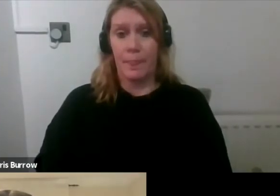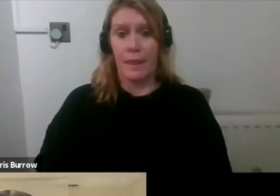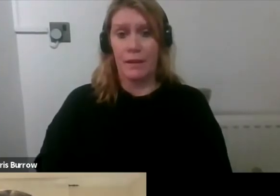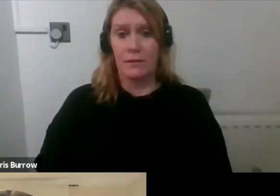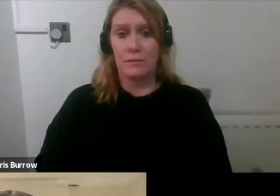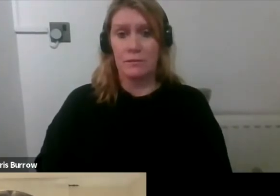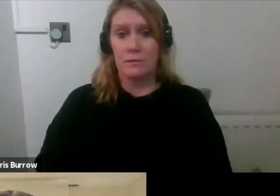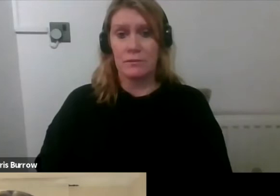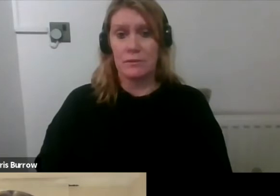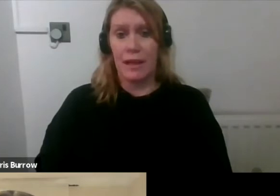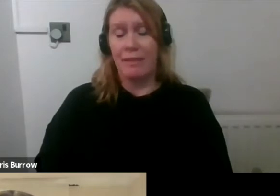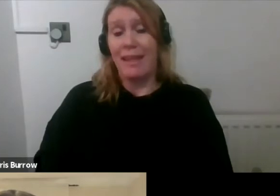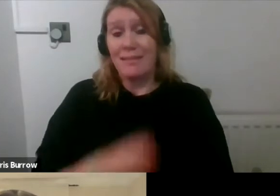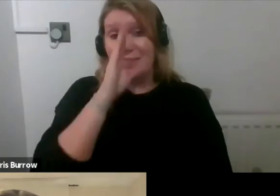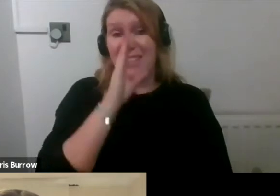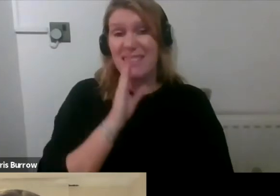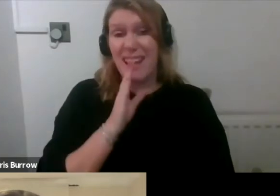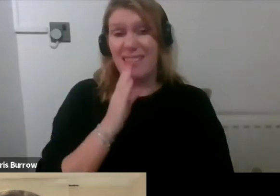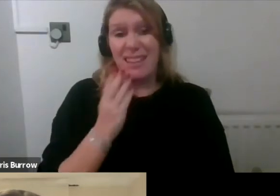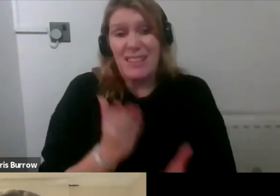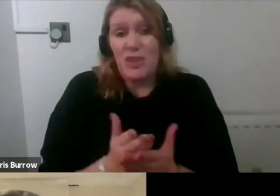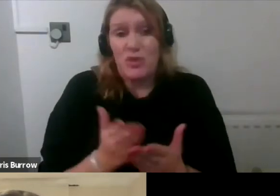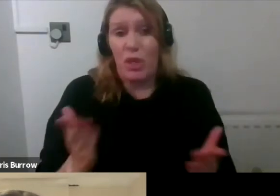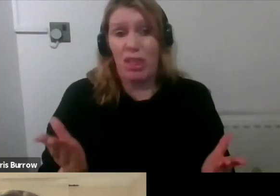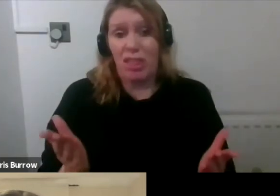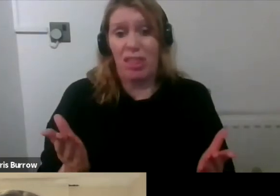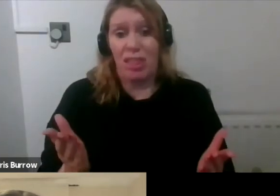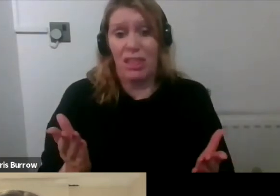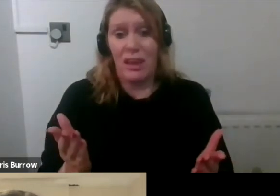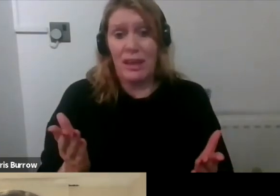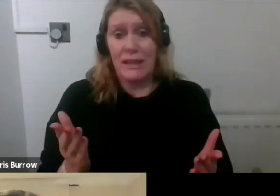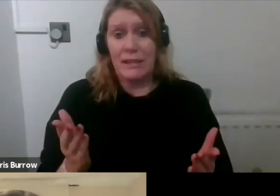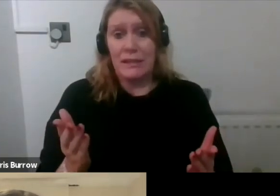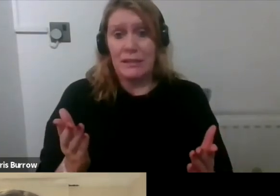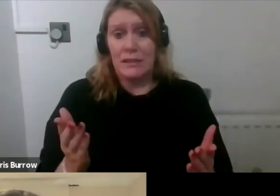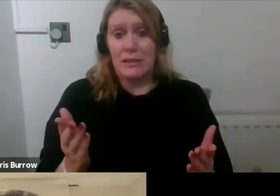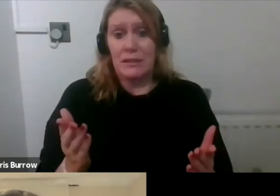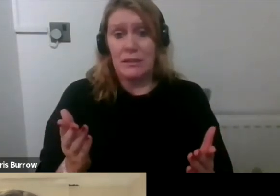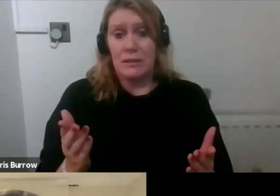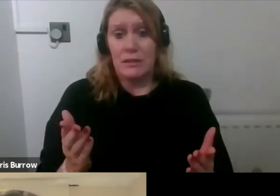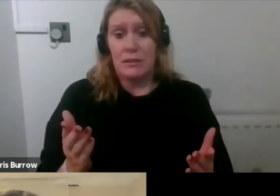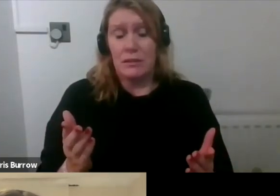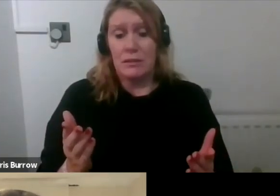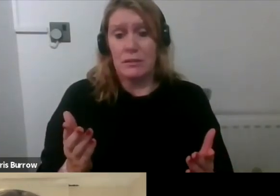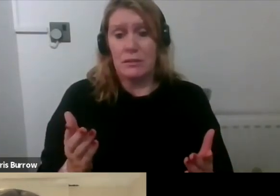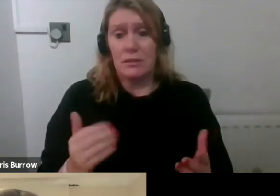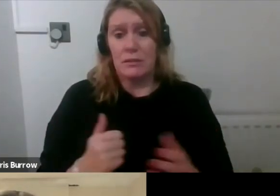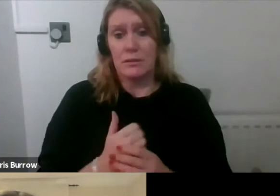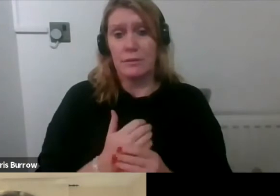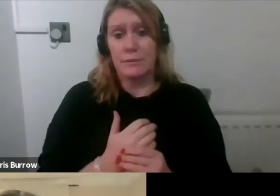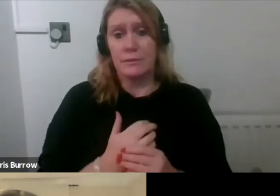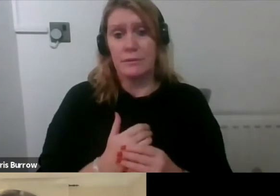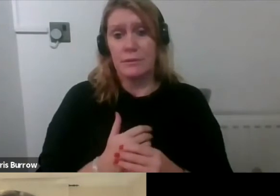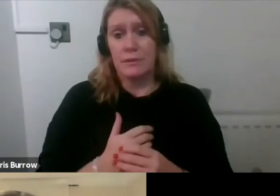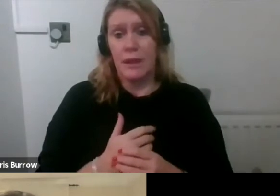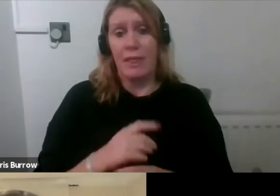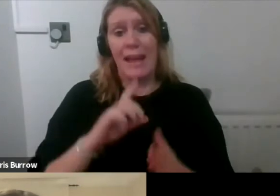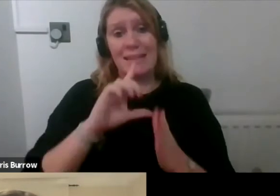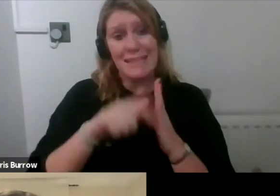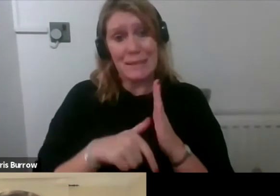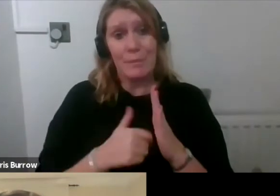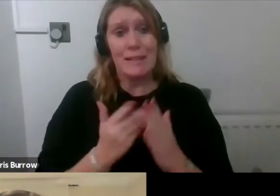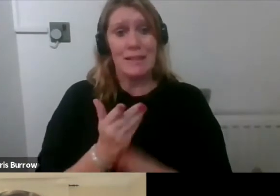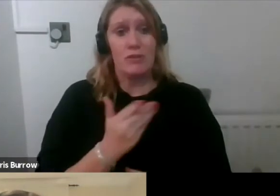that sadly is the truth. That truth is strange. There's also footage of the Bolivian disability rights protests